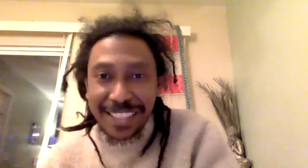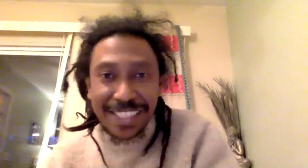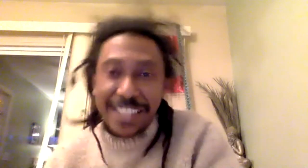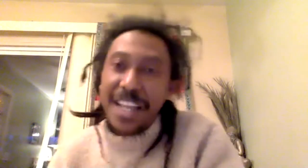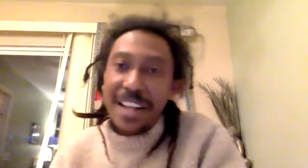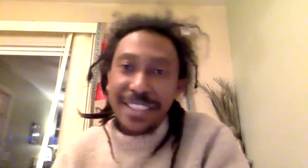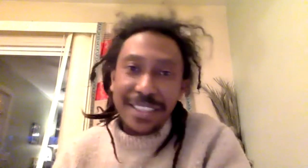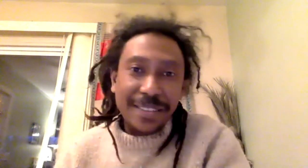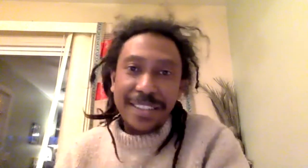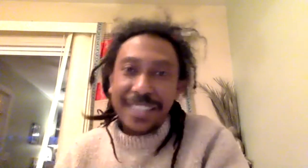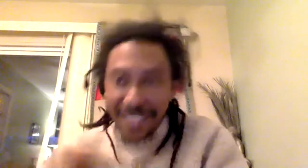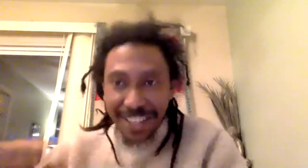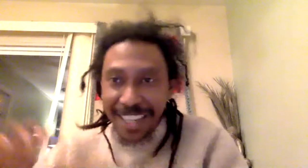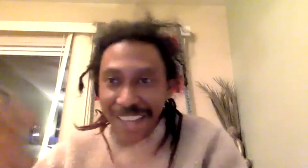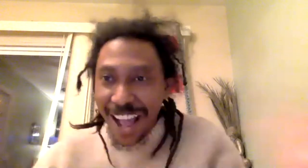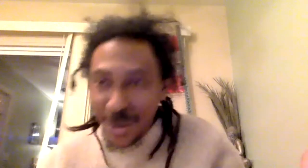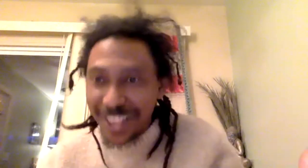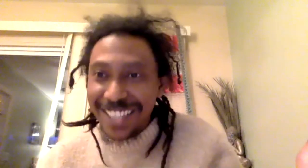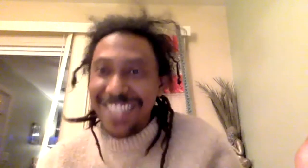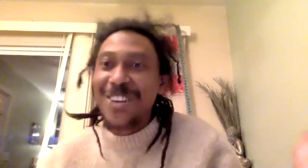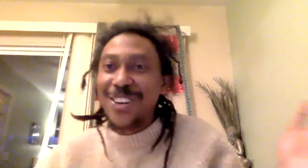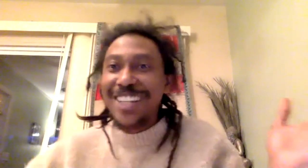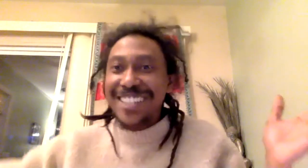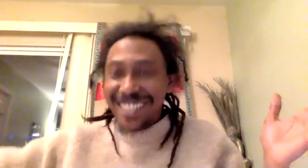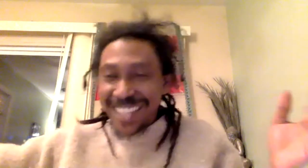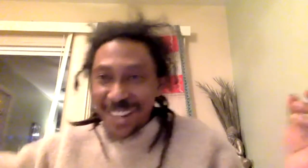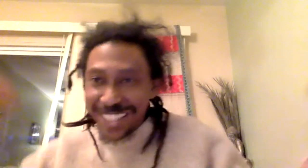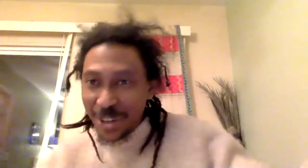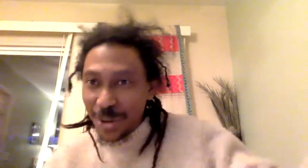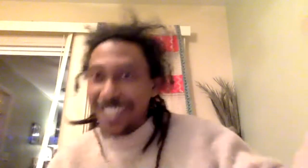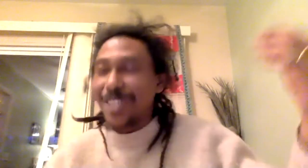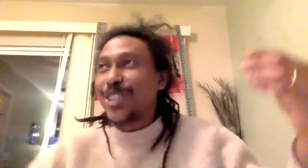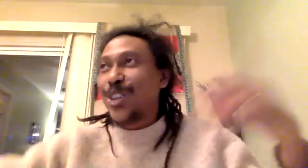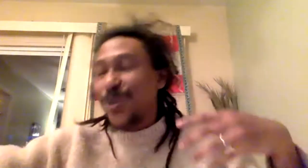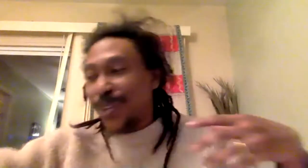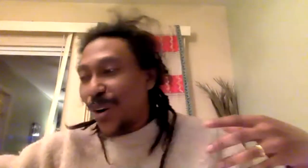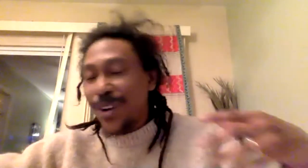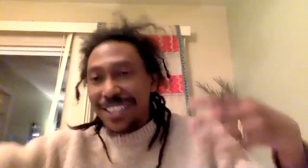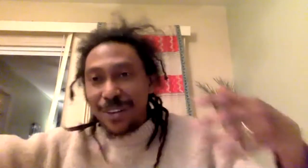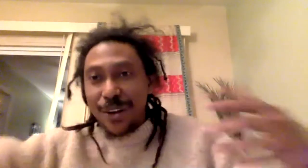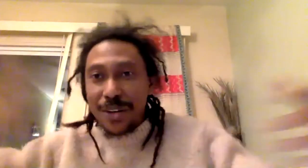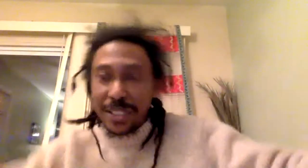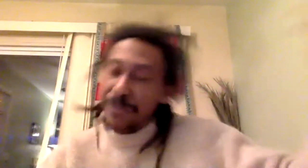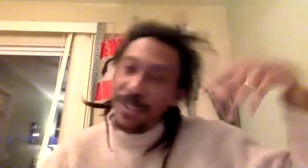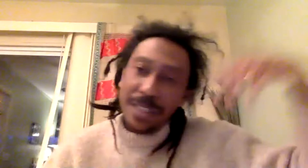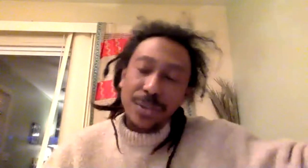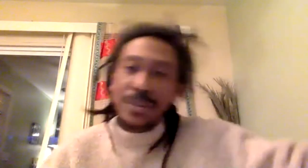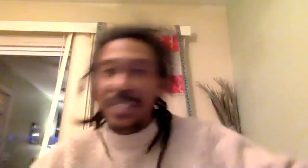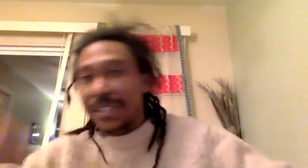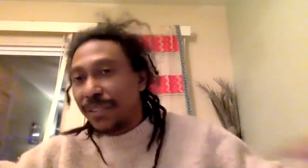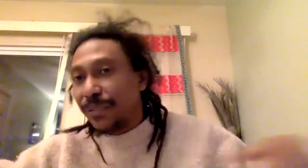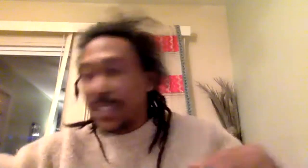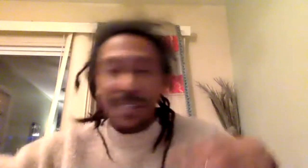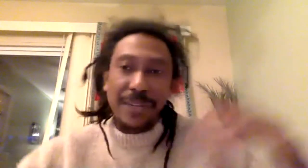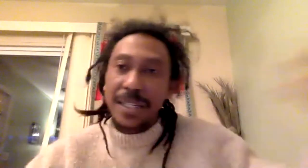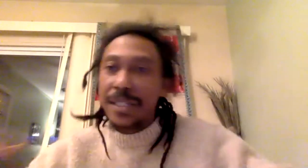things start kicking out. So start the connection. So those, all the venues and